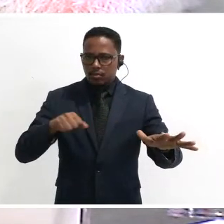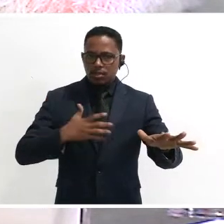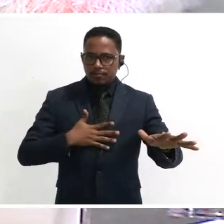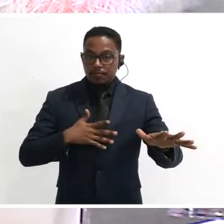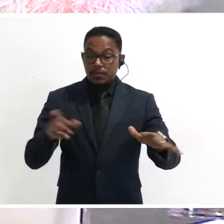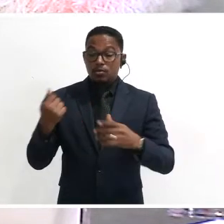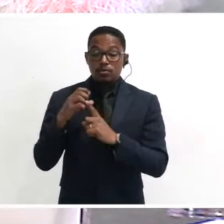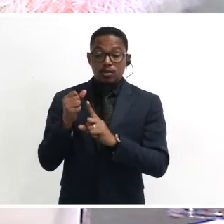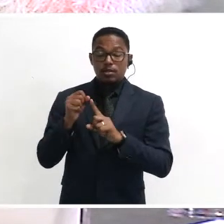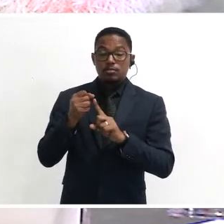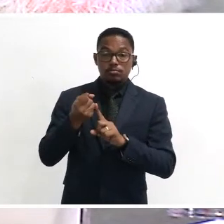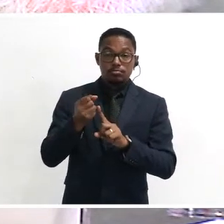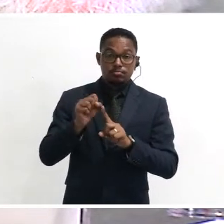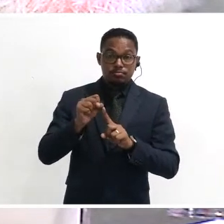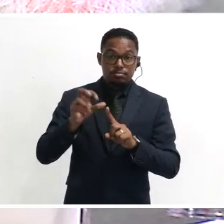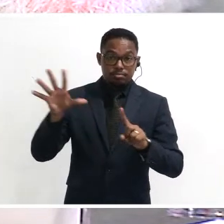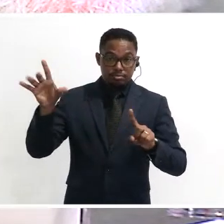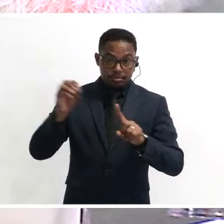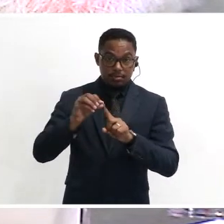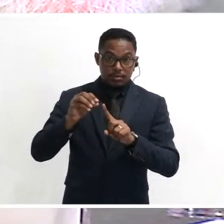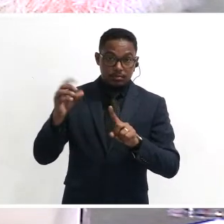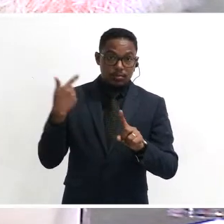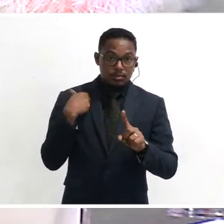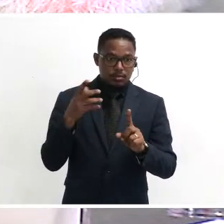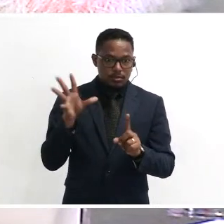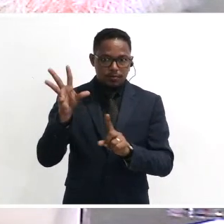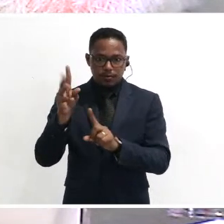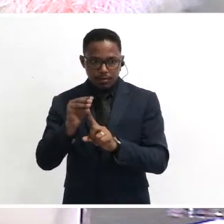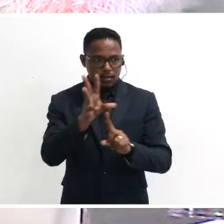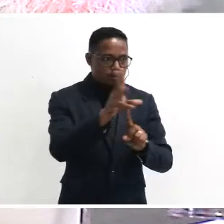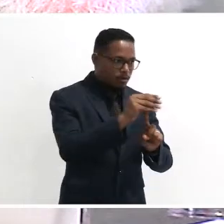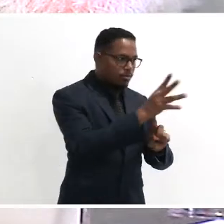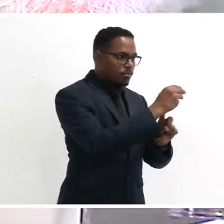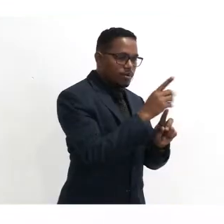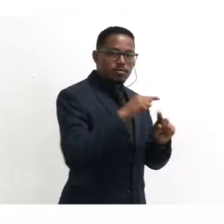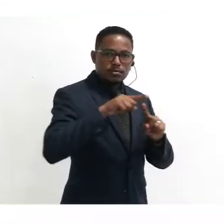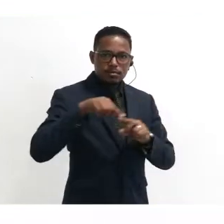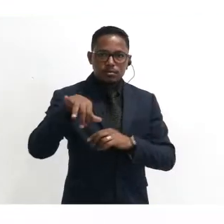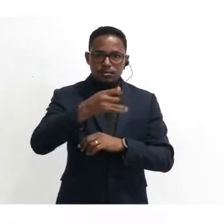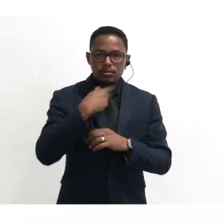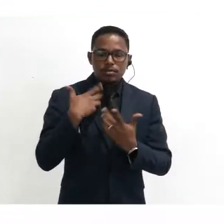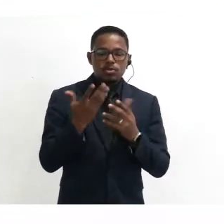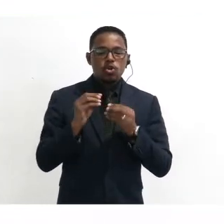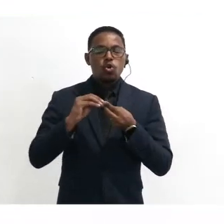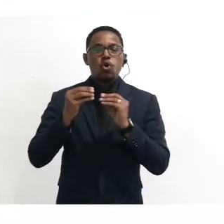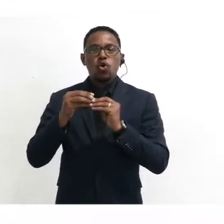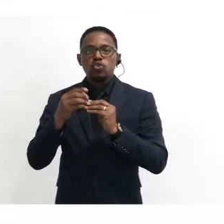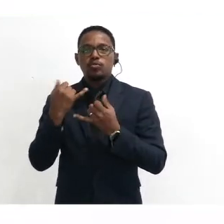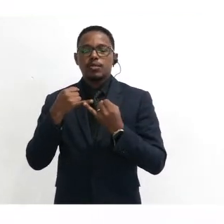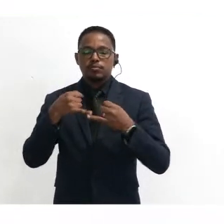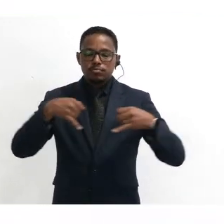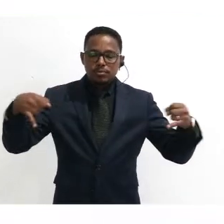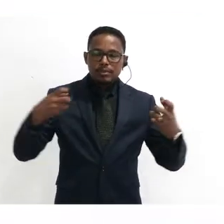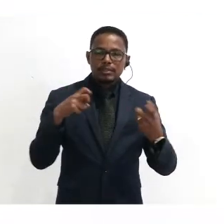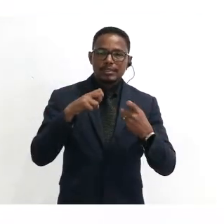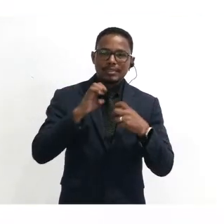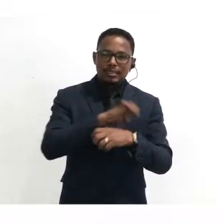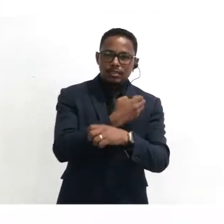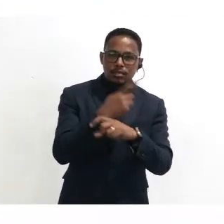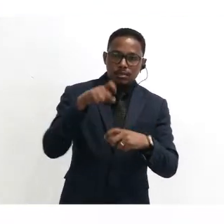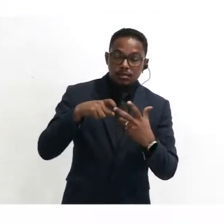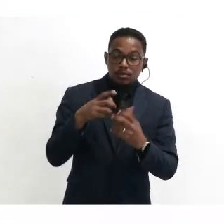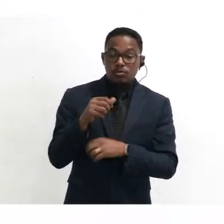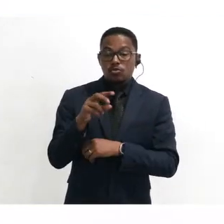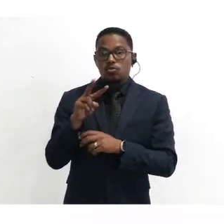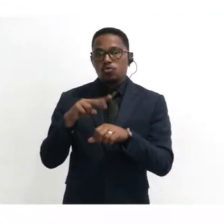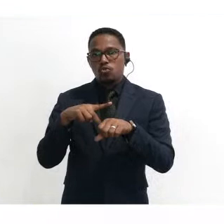necessitate an increase in the number of power and ground lines. So typically we have 2 or 3 times the power and ground